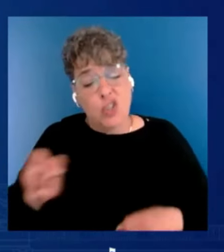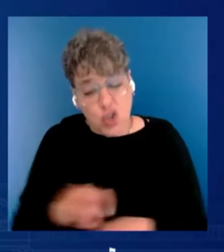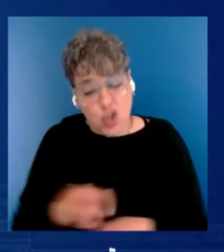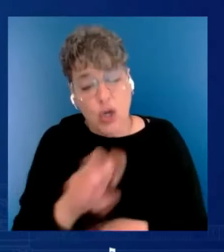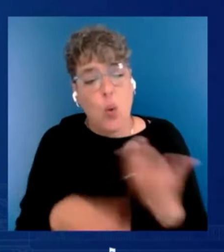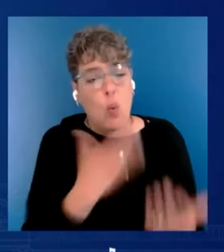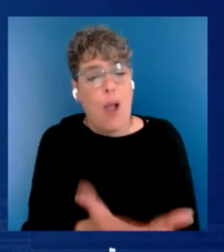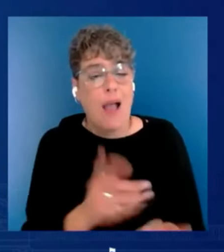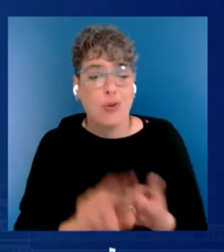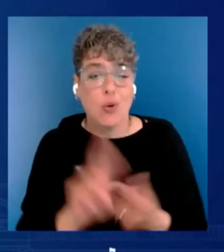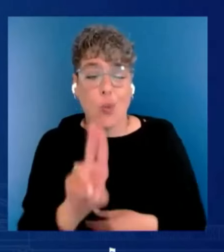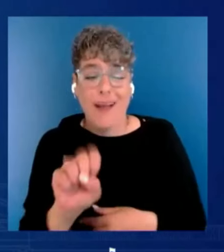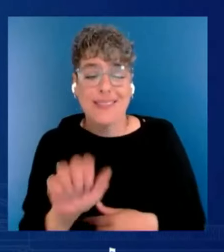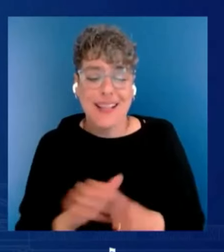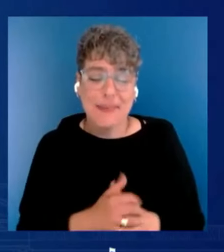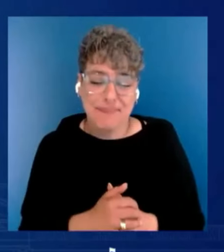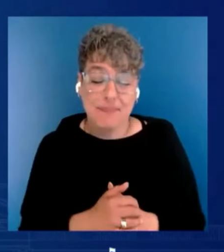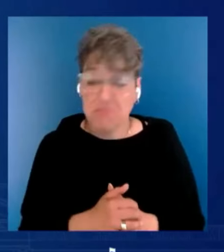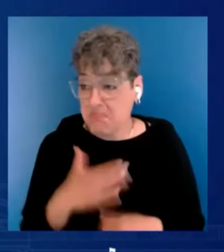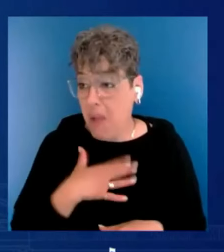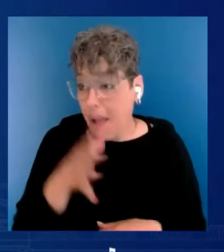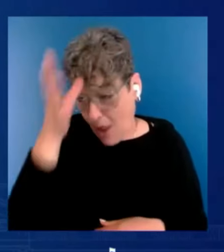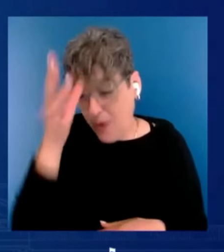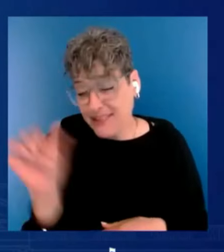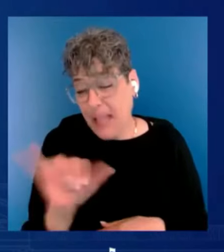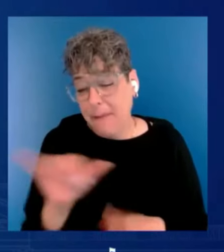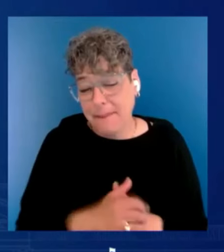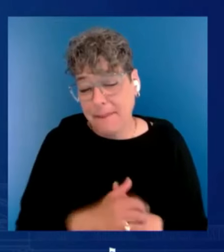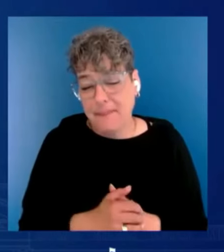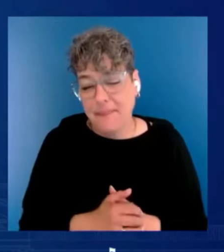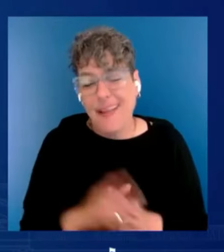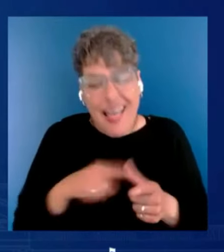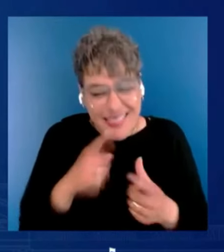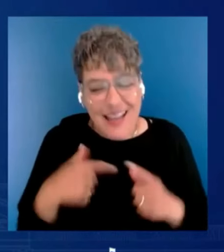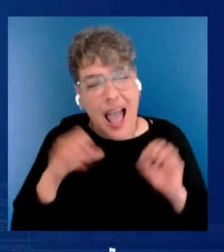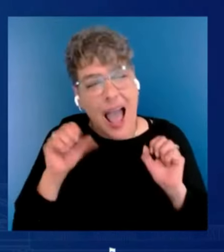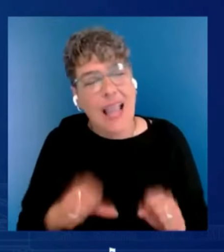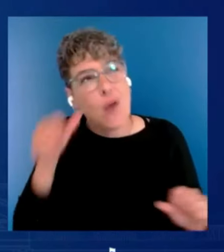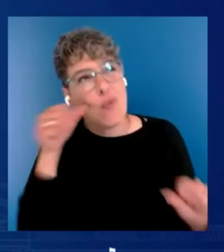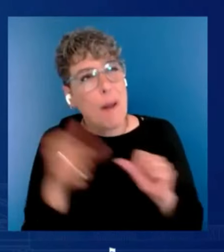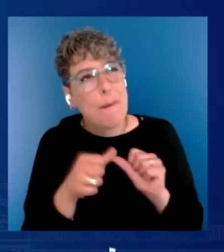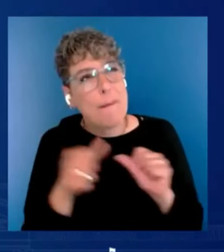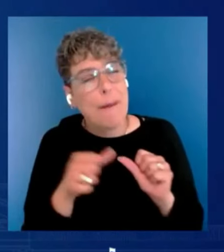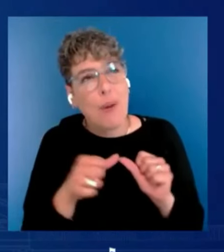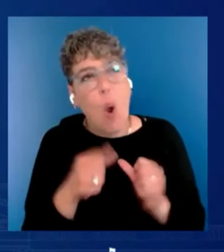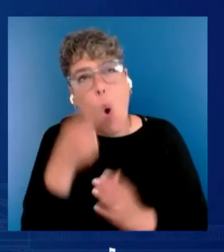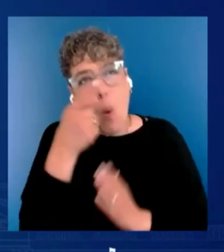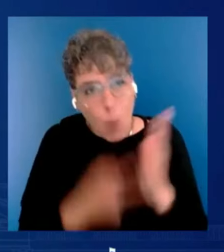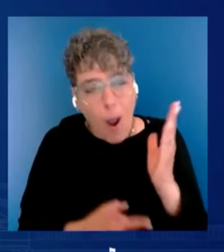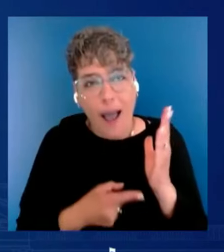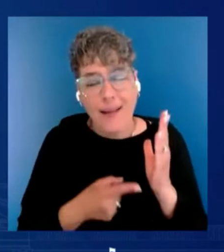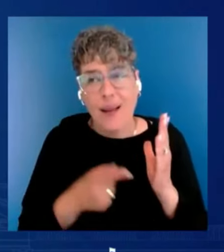my earliest memories of what America was came from them. And they taught me, not through history books, but through their